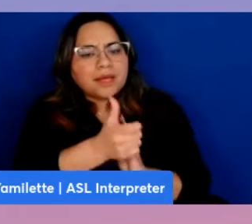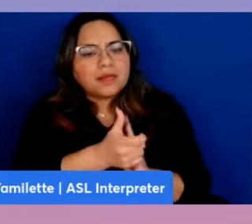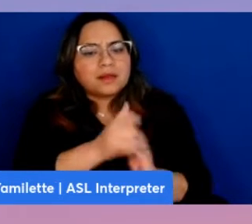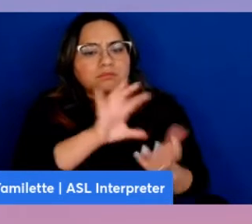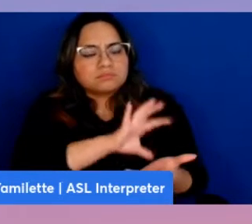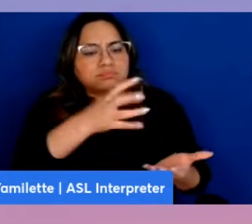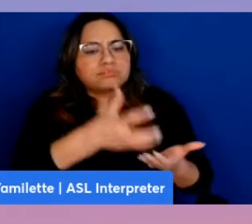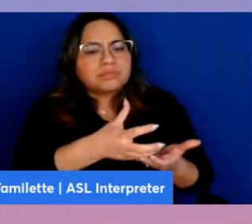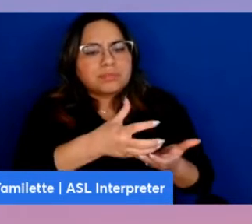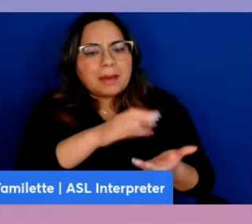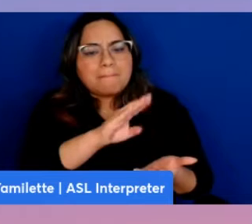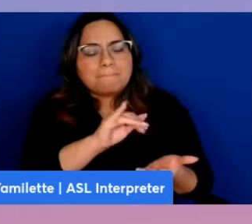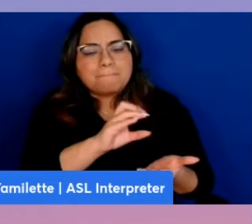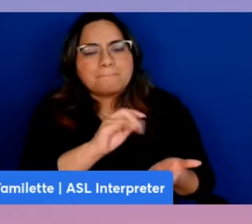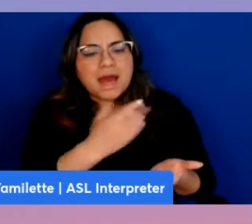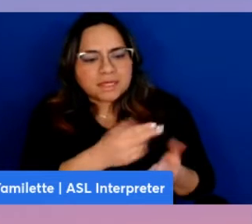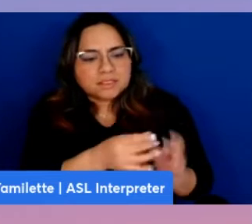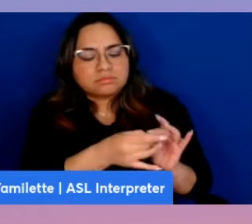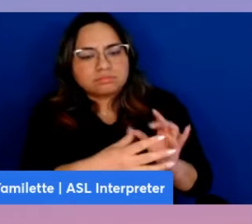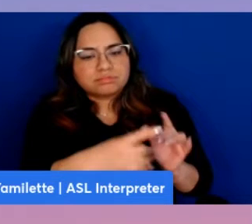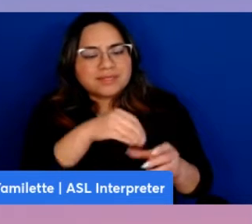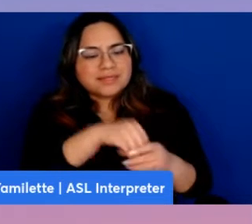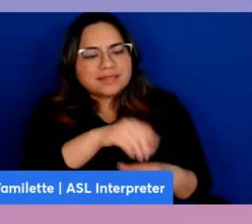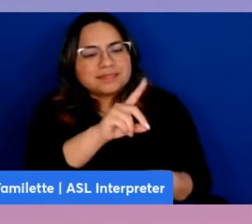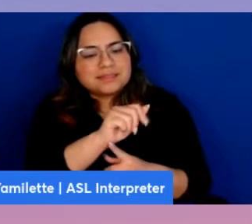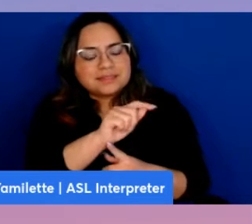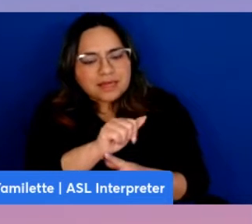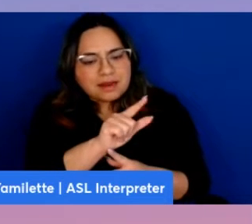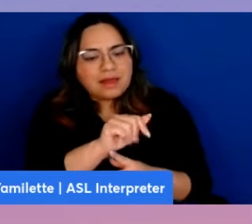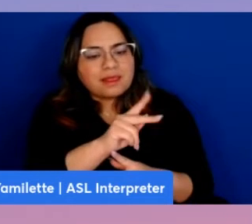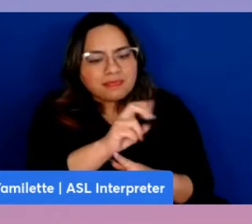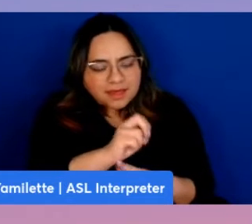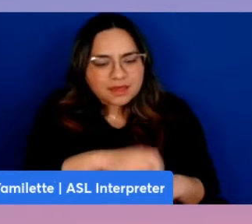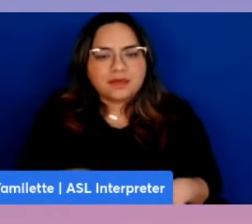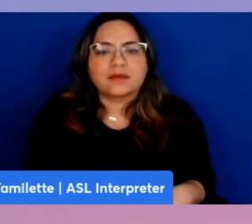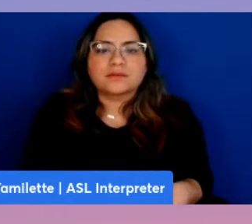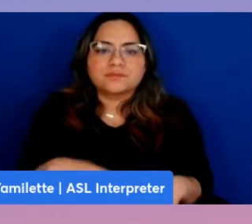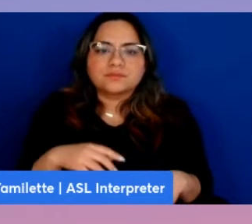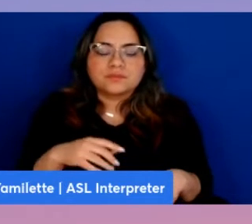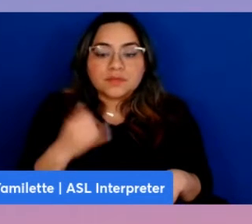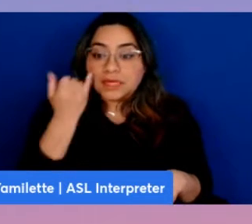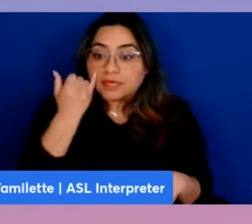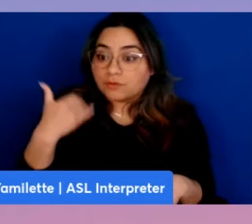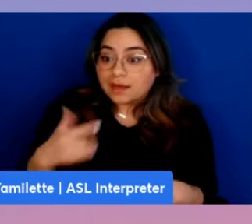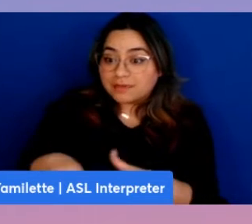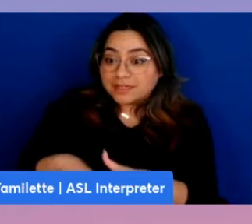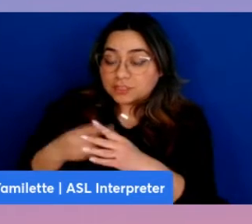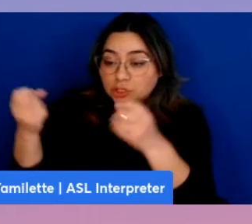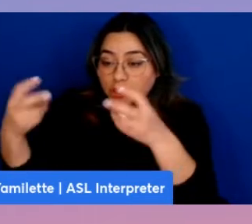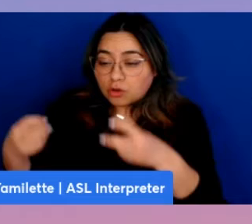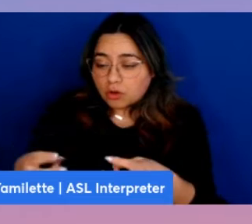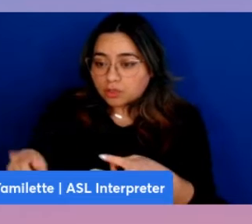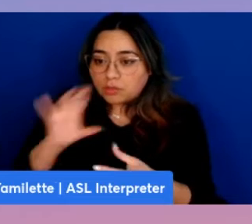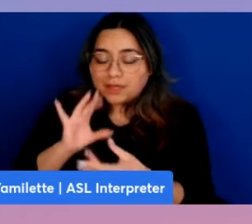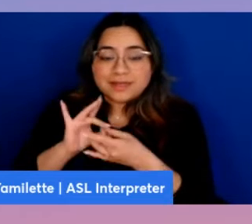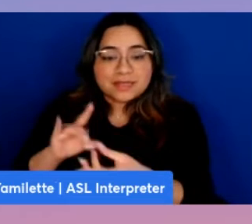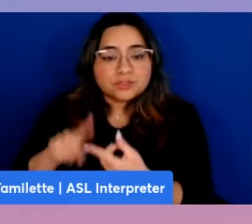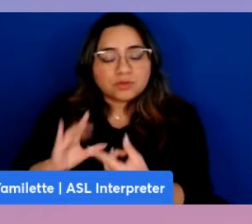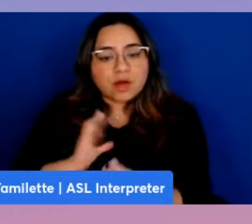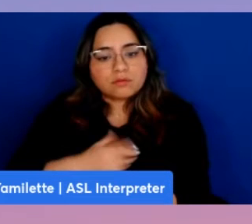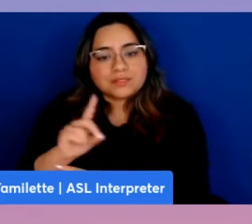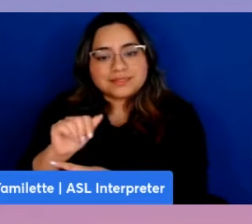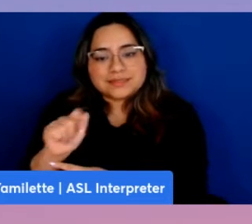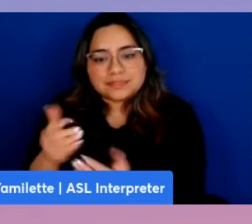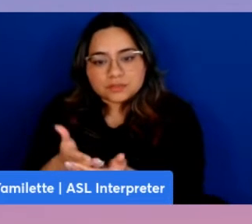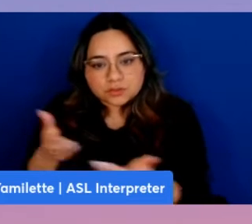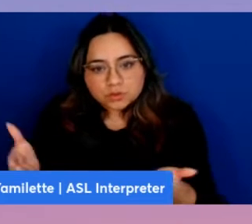storage account into a data lake or Hive. Even having the initial code that will connect to these data sources and start